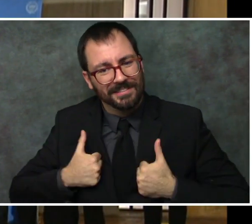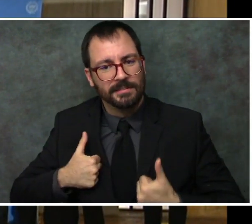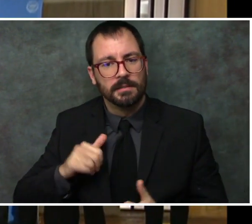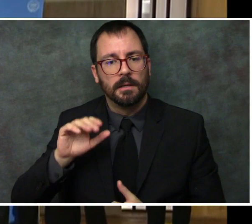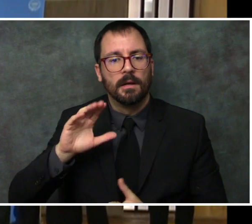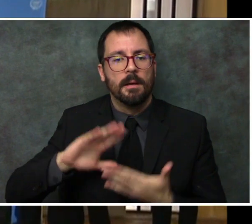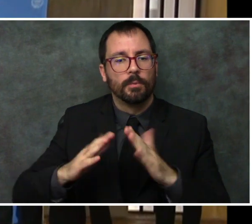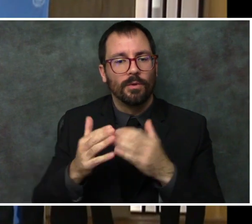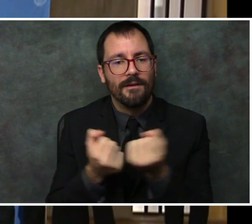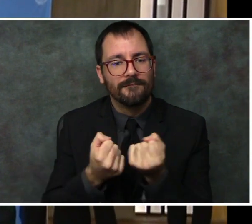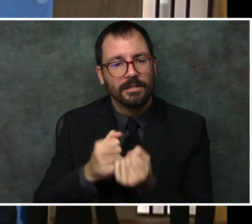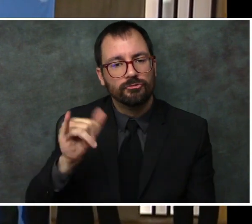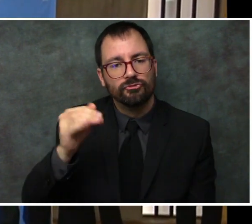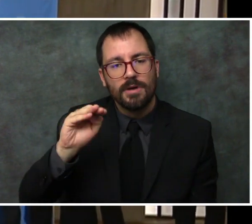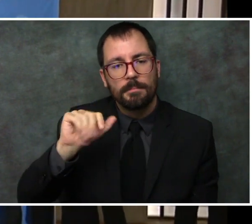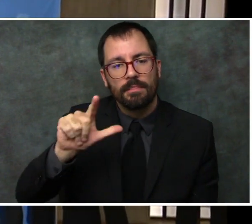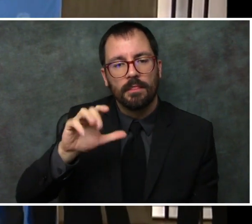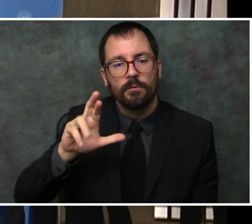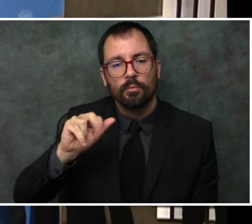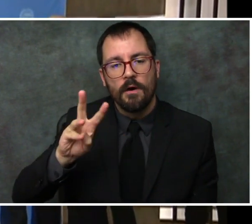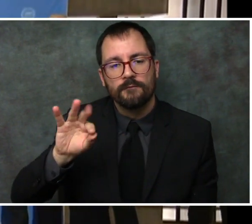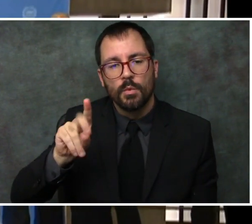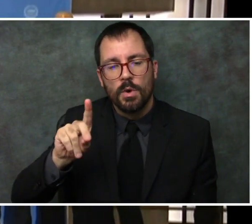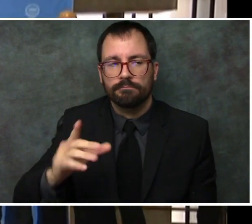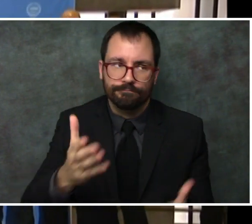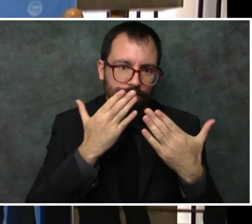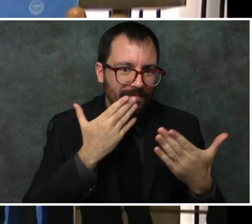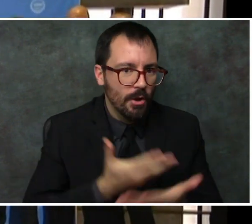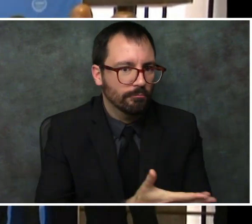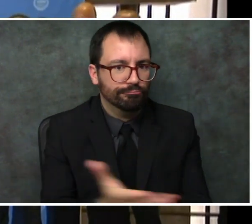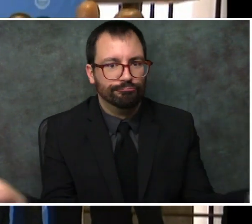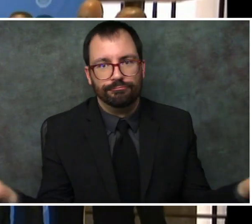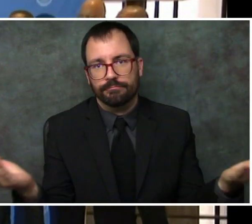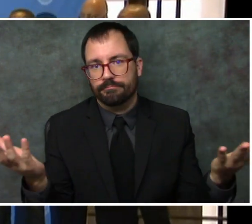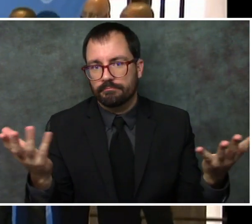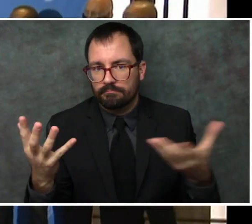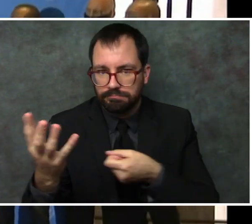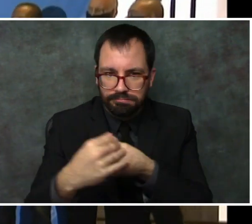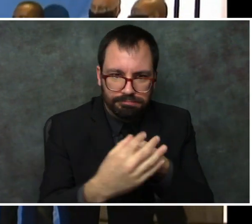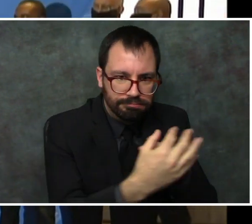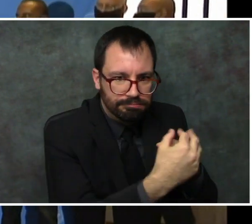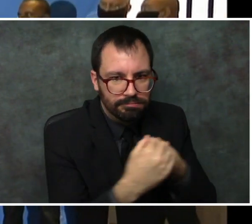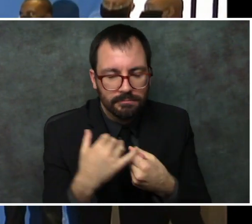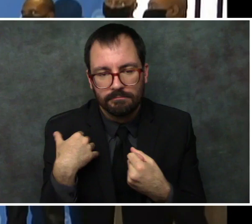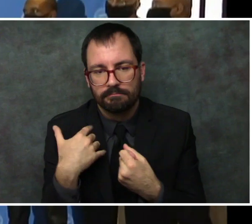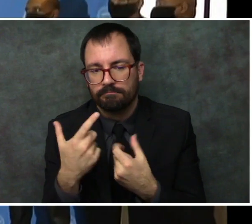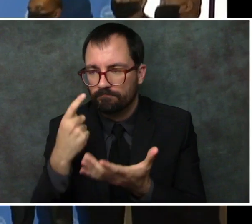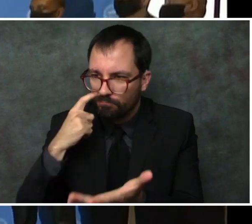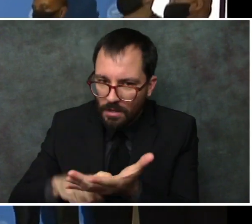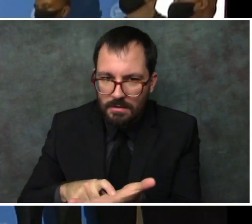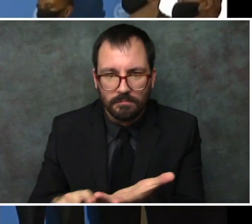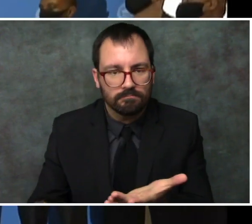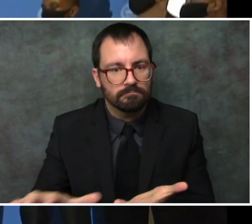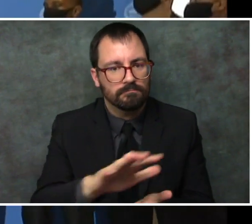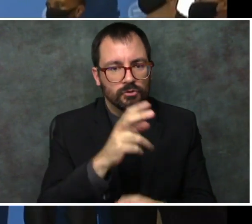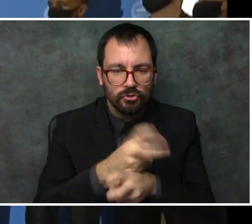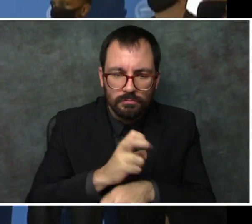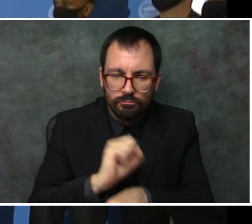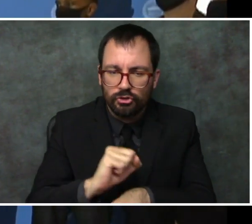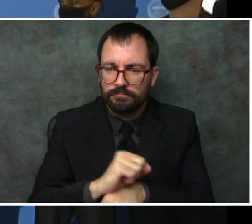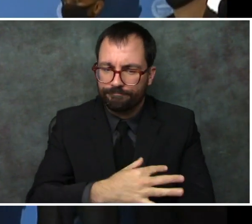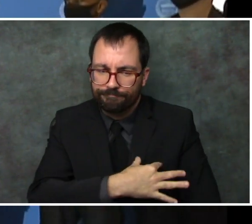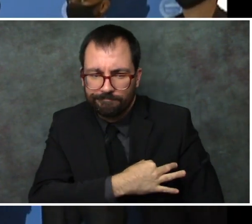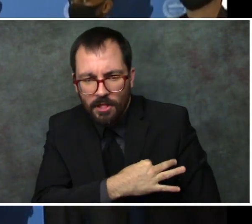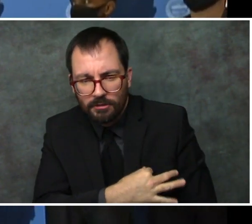You know, ladies and gentlemen, I'd like to offer my thanks and congratulations to each one of the task force members for